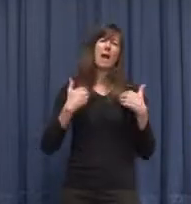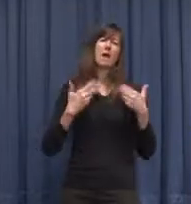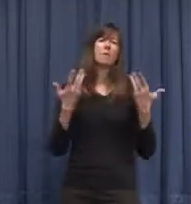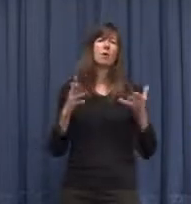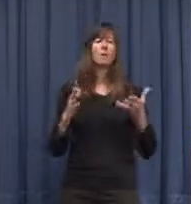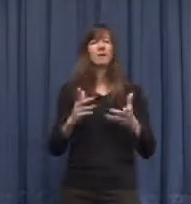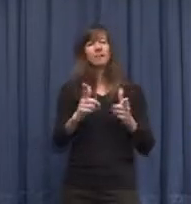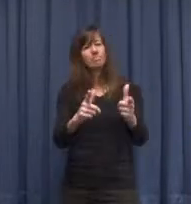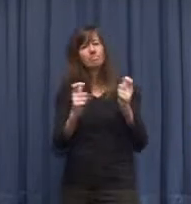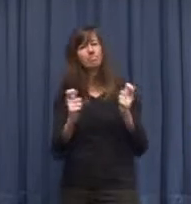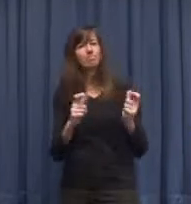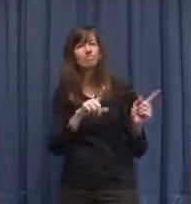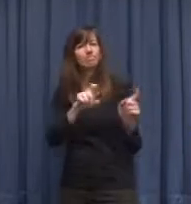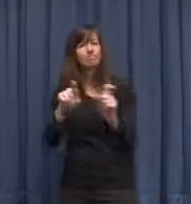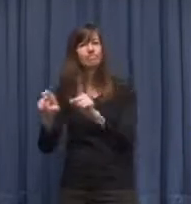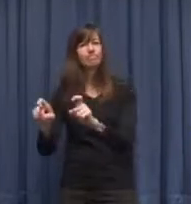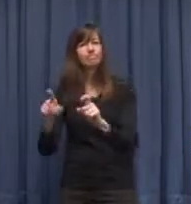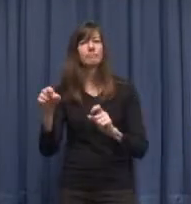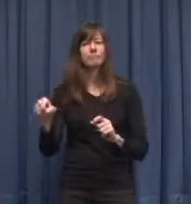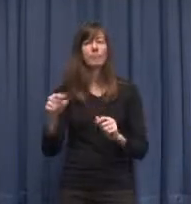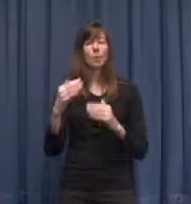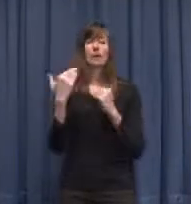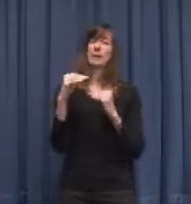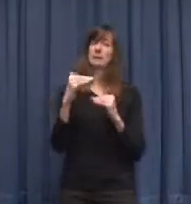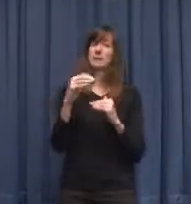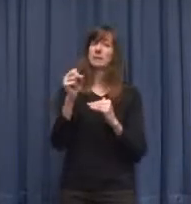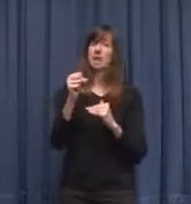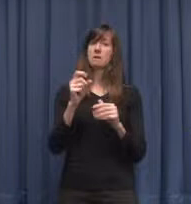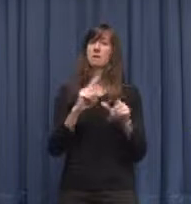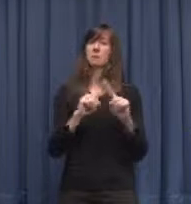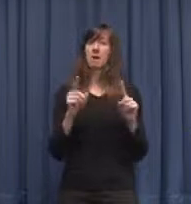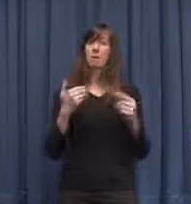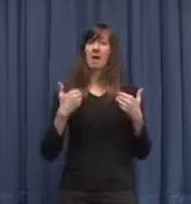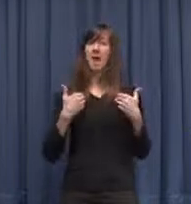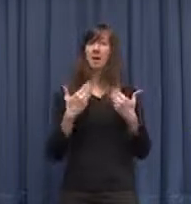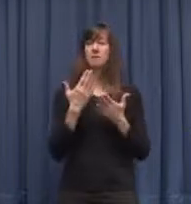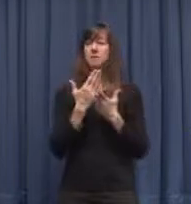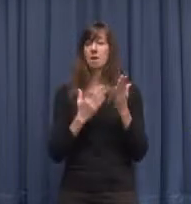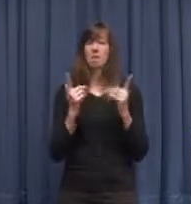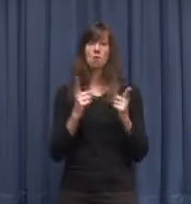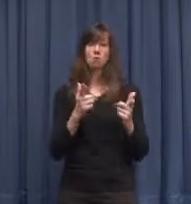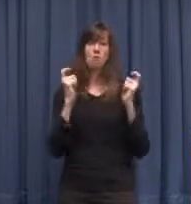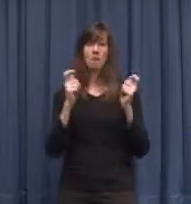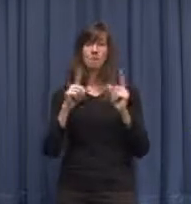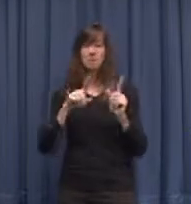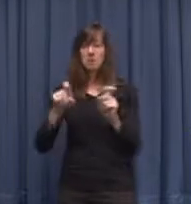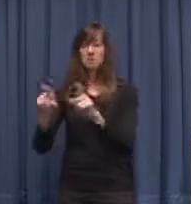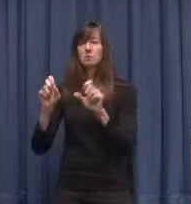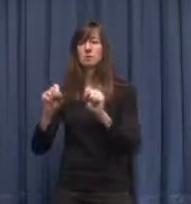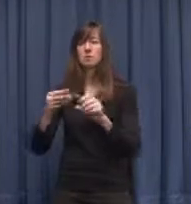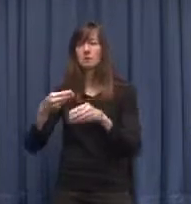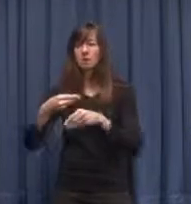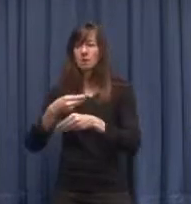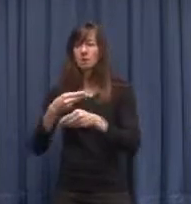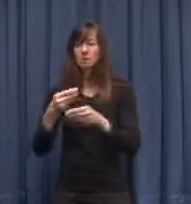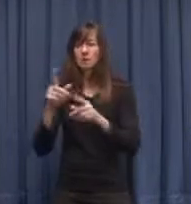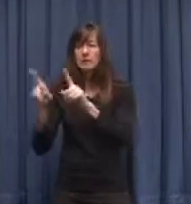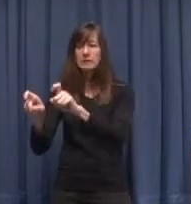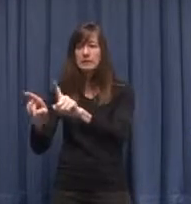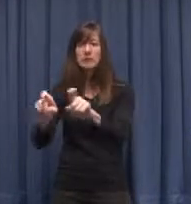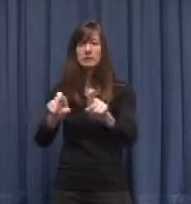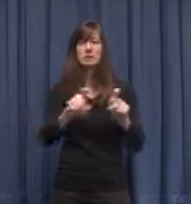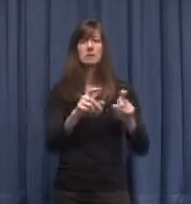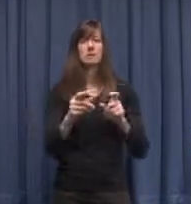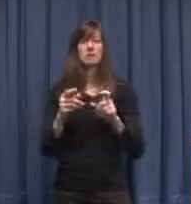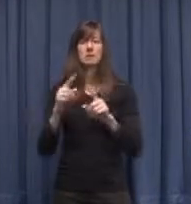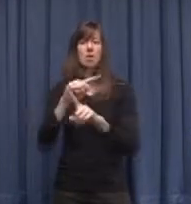our limited, but we have rapid testing capacity that we are surging out as we have these different clusters, and that's why you're seeing those point of care